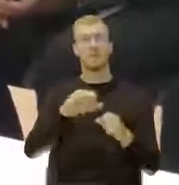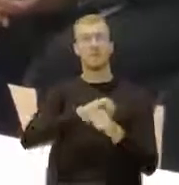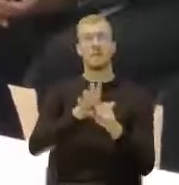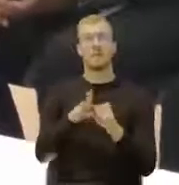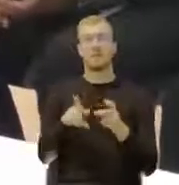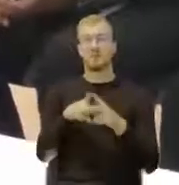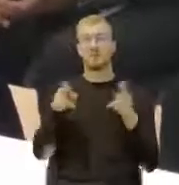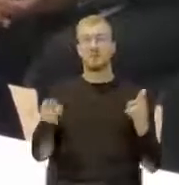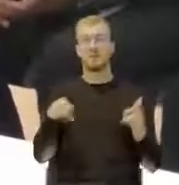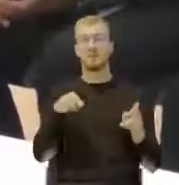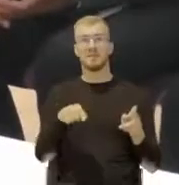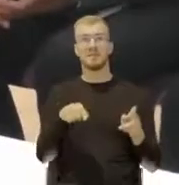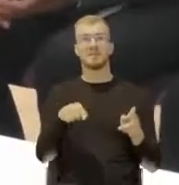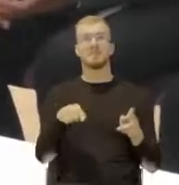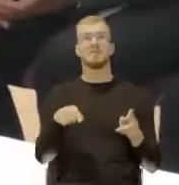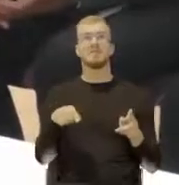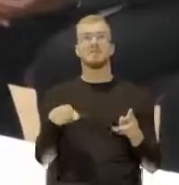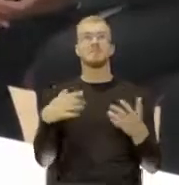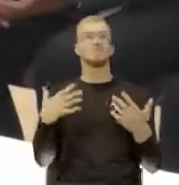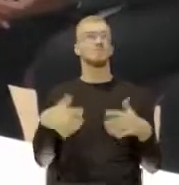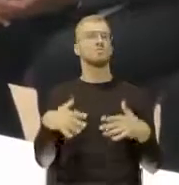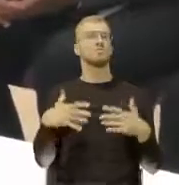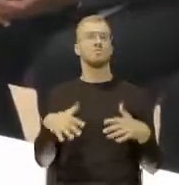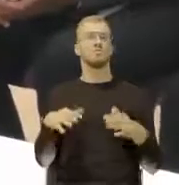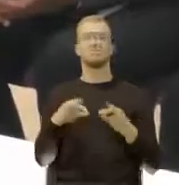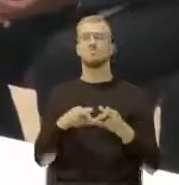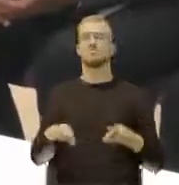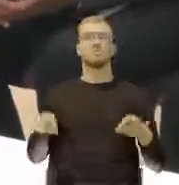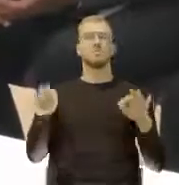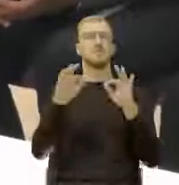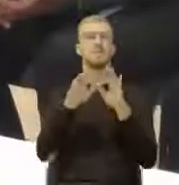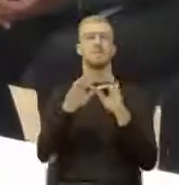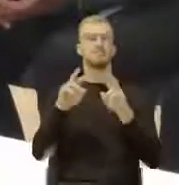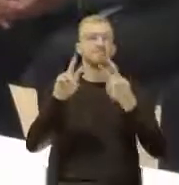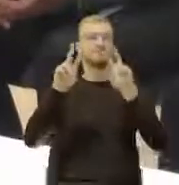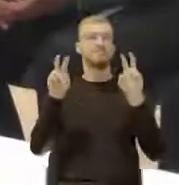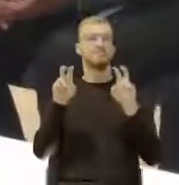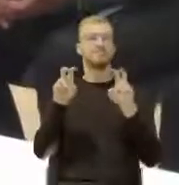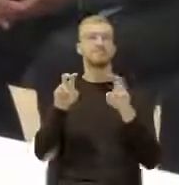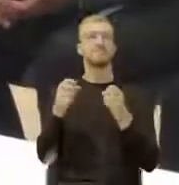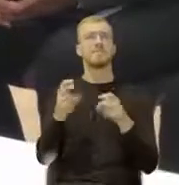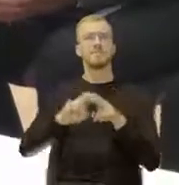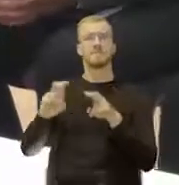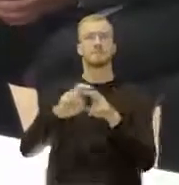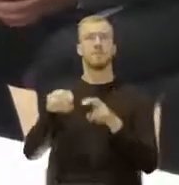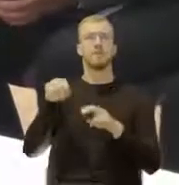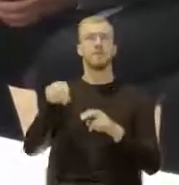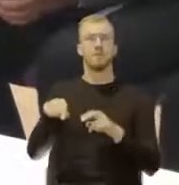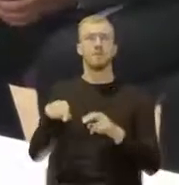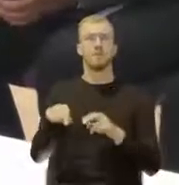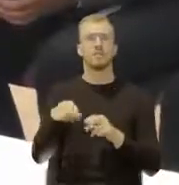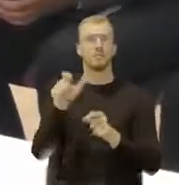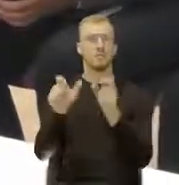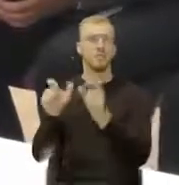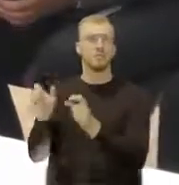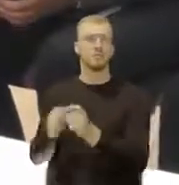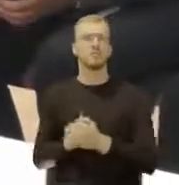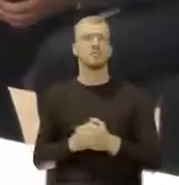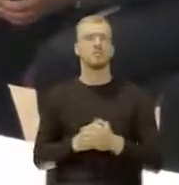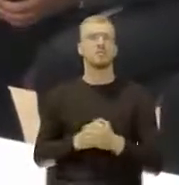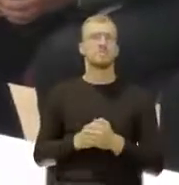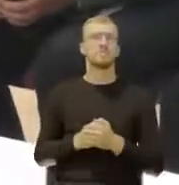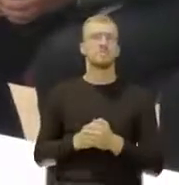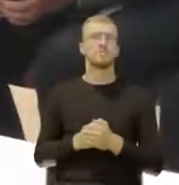cities closed their doors, the doors of public transport remained open for the essential workers, for those who have no choice. And now, if you look to the war in